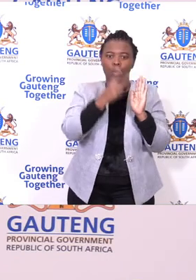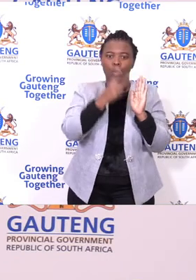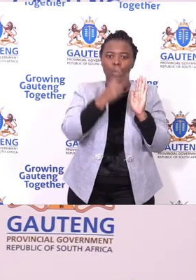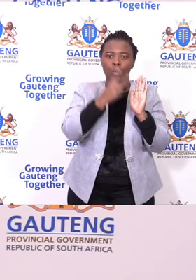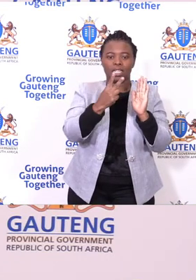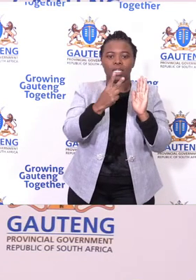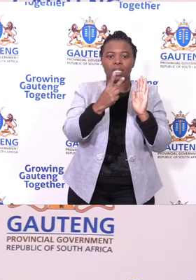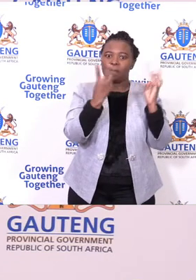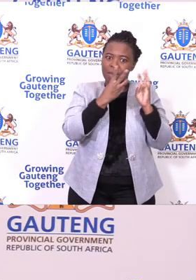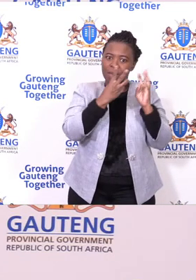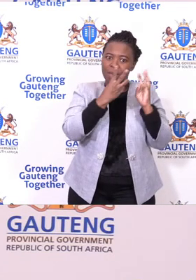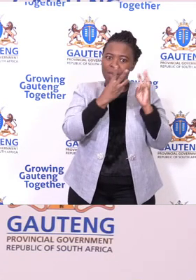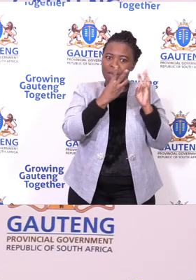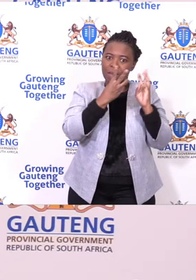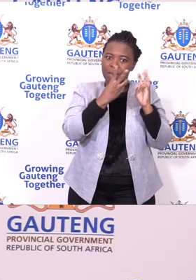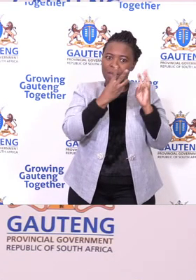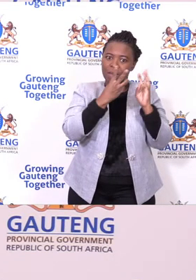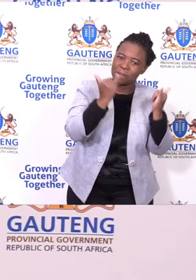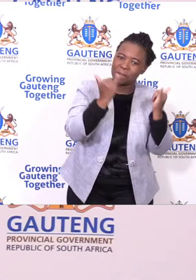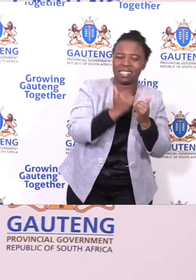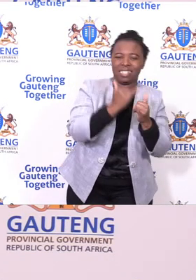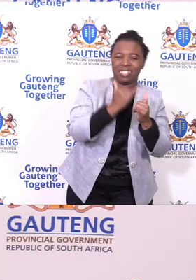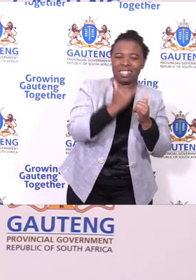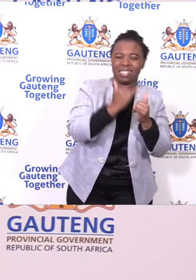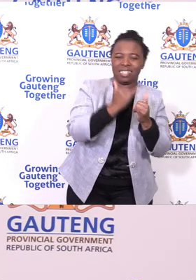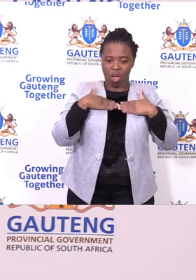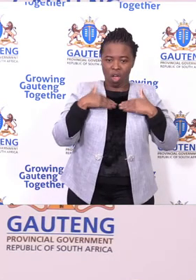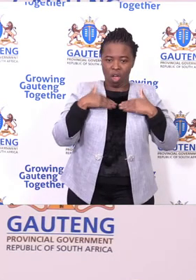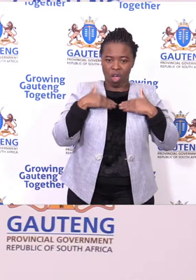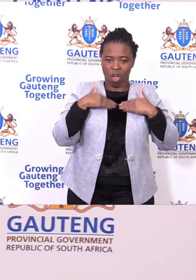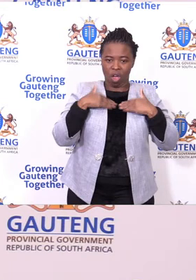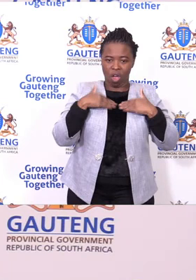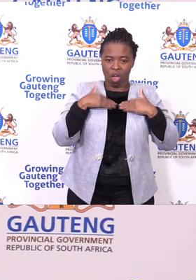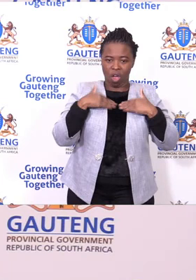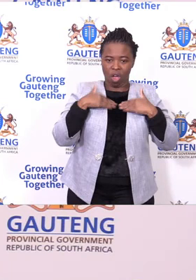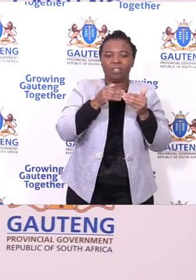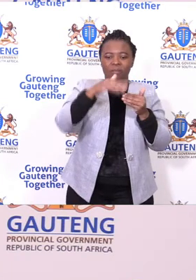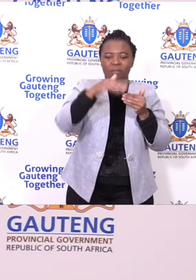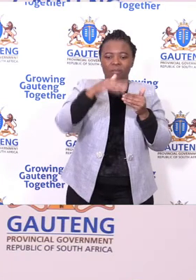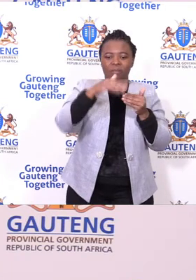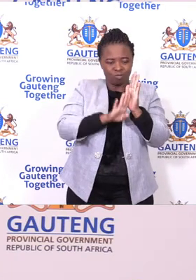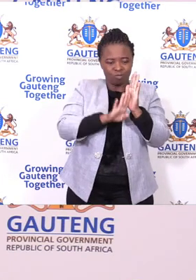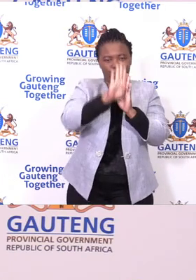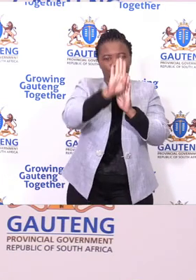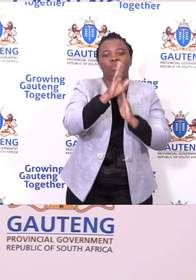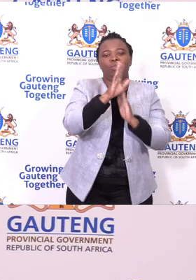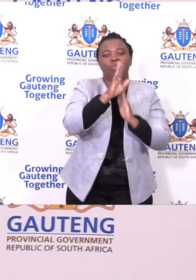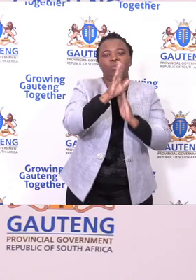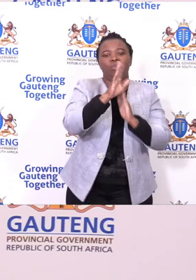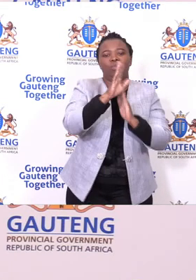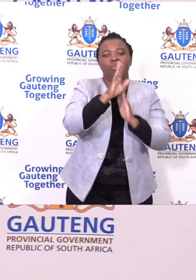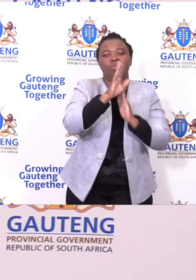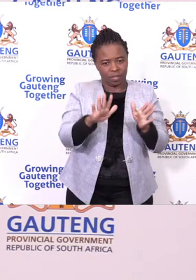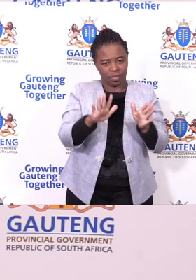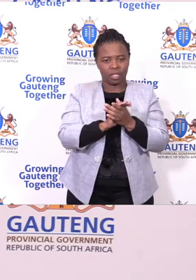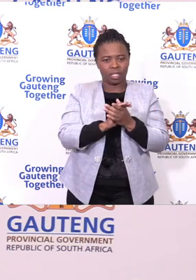many facilities, including companies, including healthcare facilities, that will also increase. We have made some form